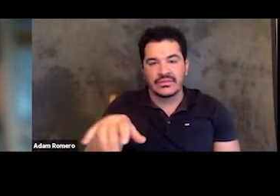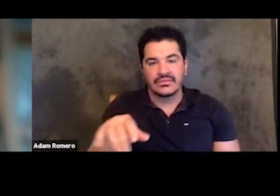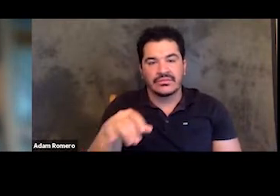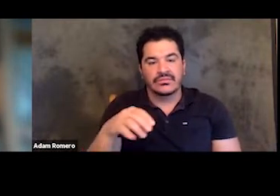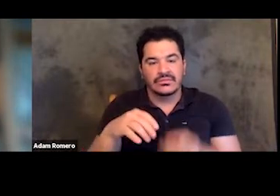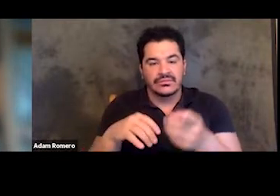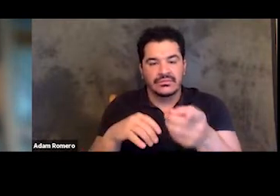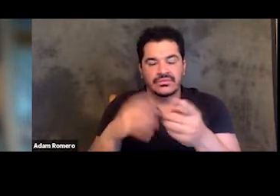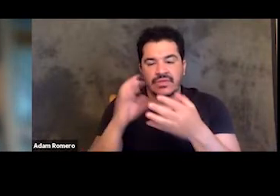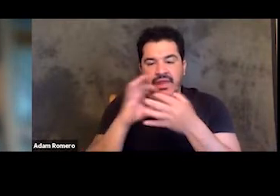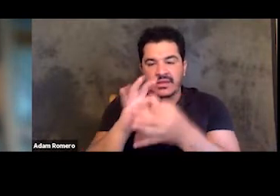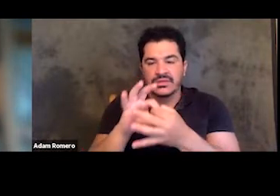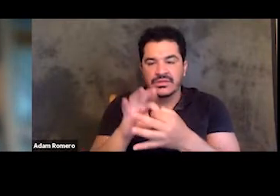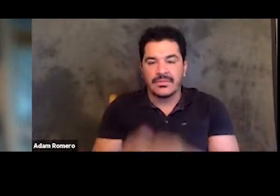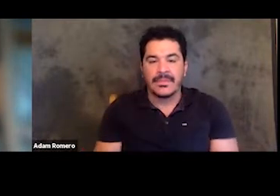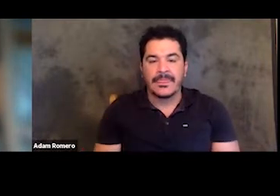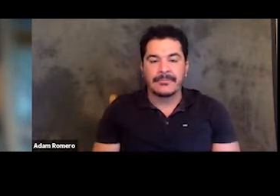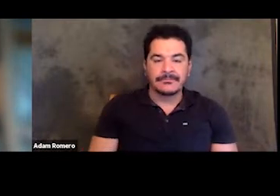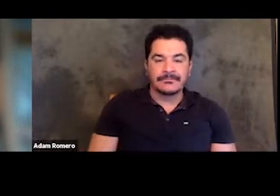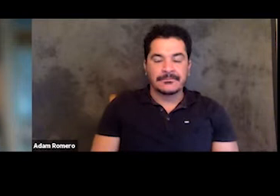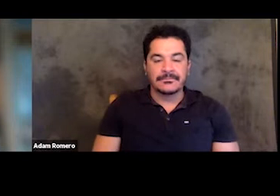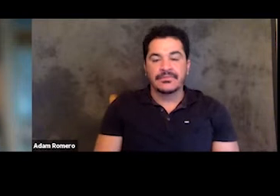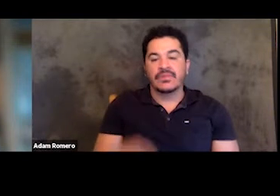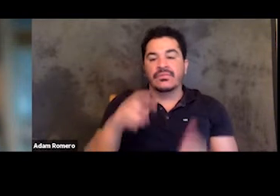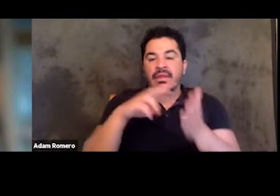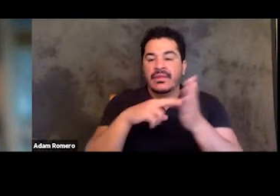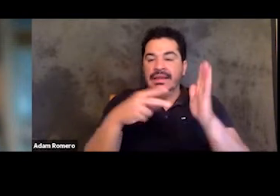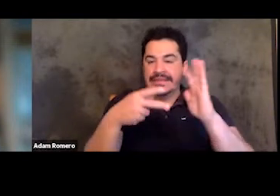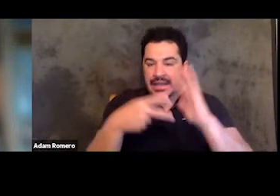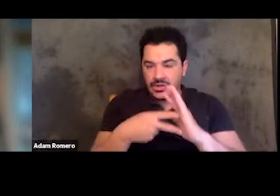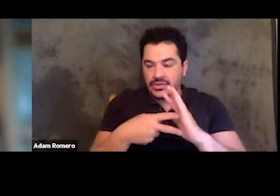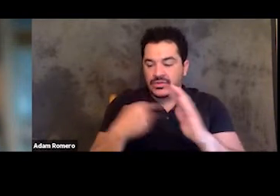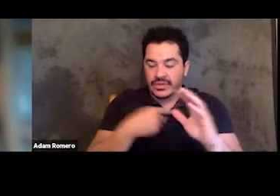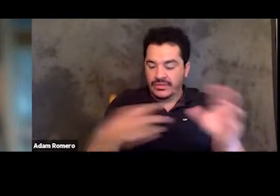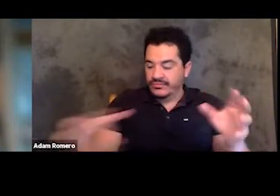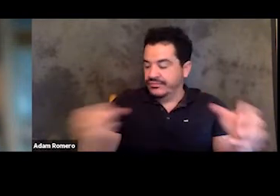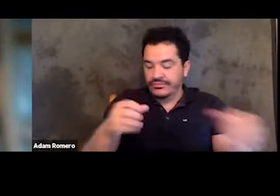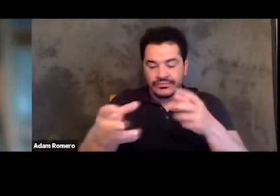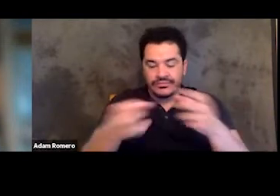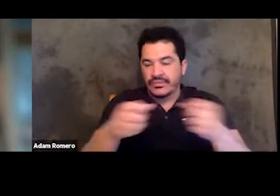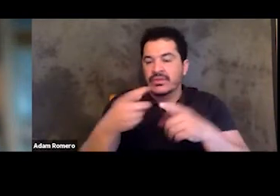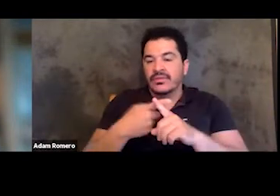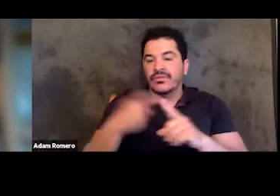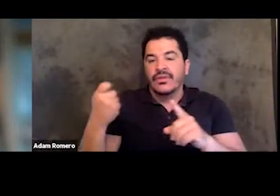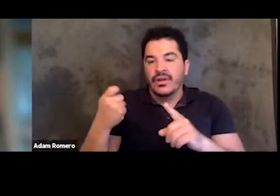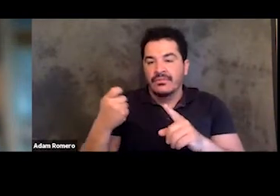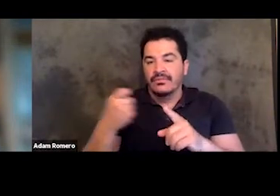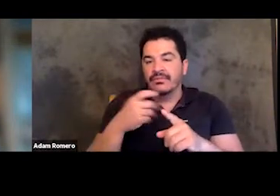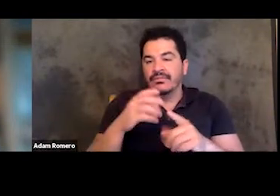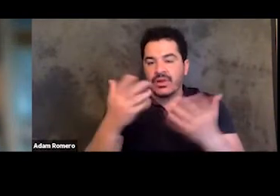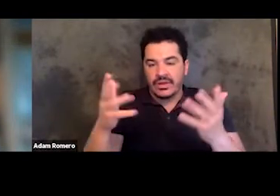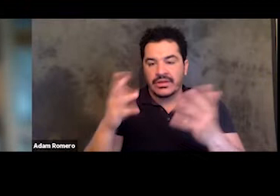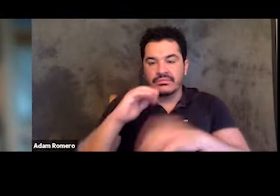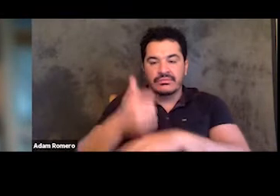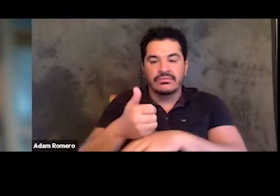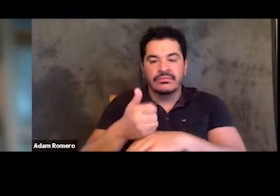the illustrative indicators, was pulled together from reviewing existing indicators at USAID,